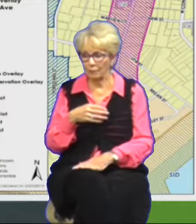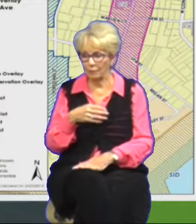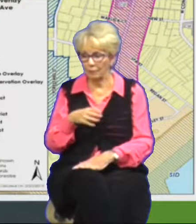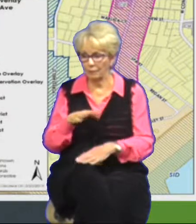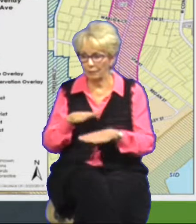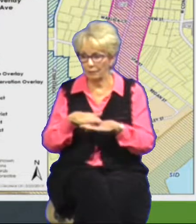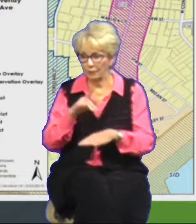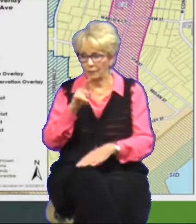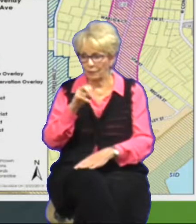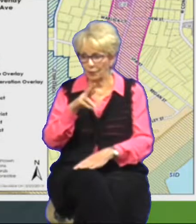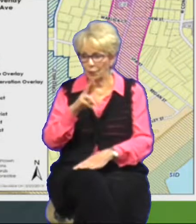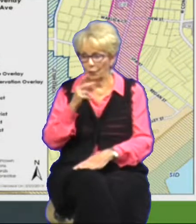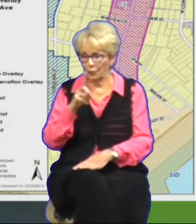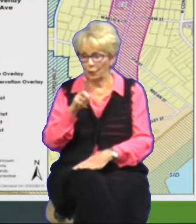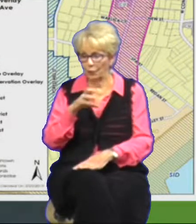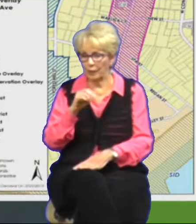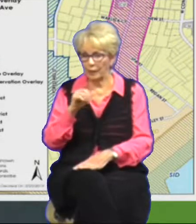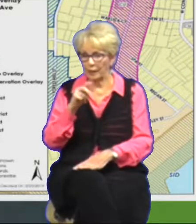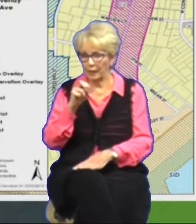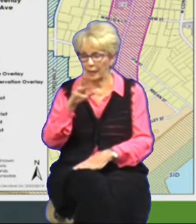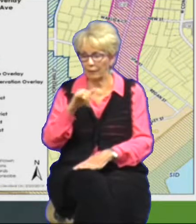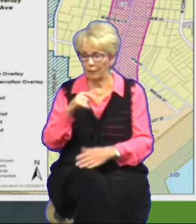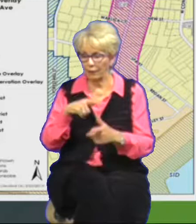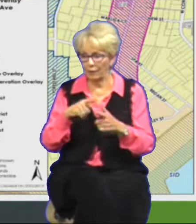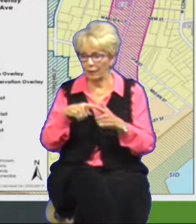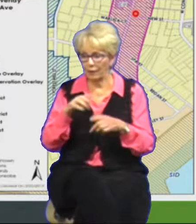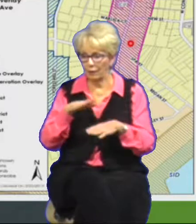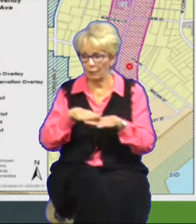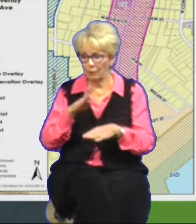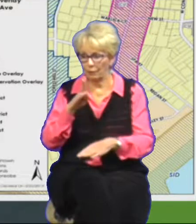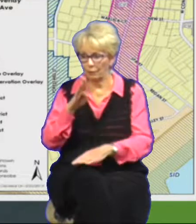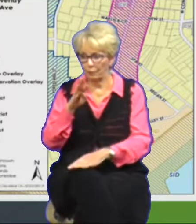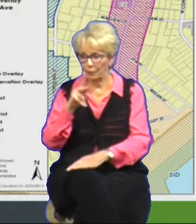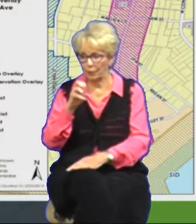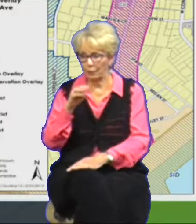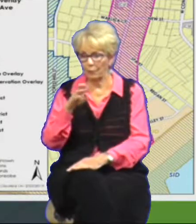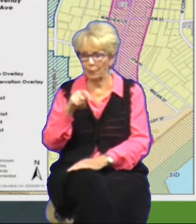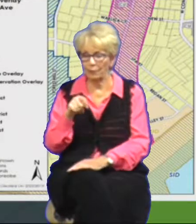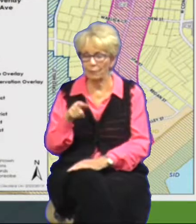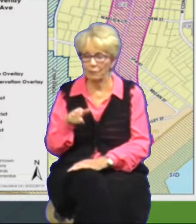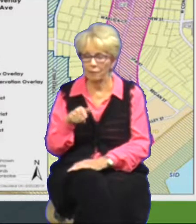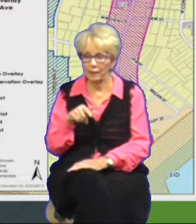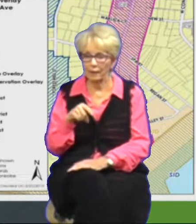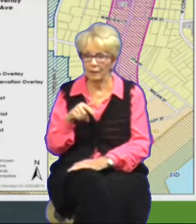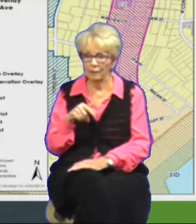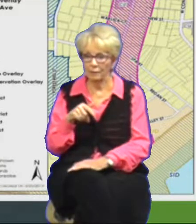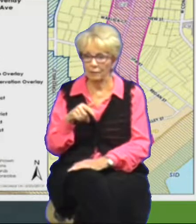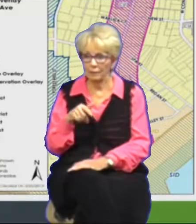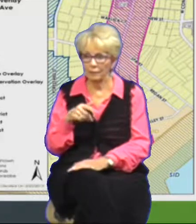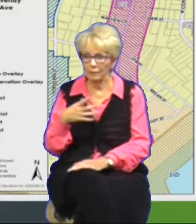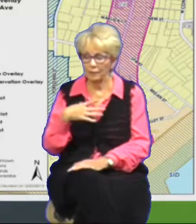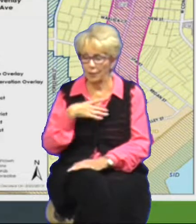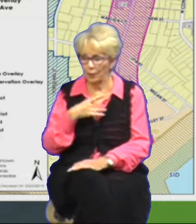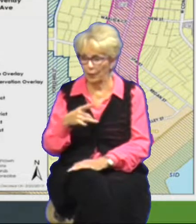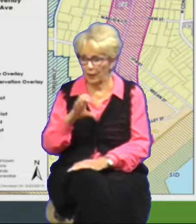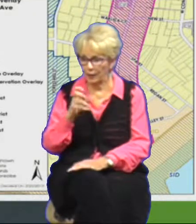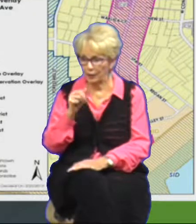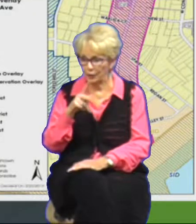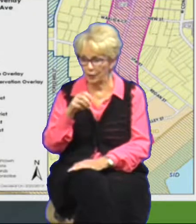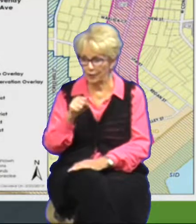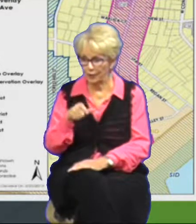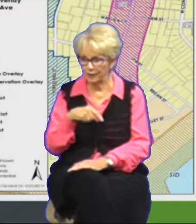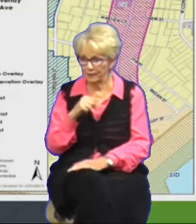on Lenore Road and Avery Avenue, and then and over here on Burkmont. You love to color the charts, don't you? You love